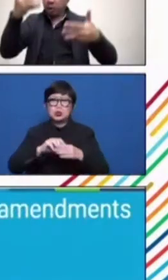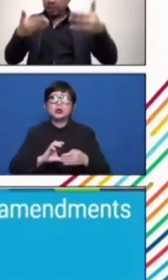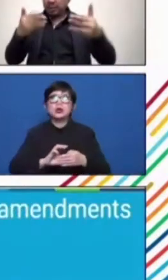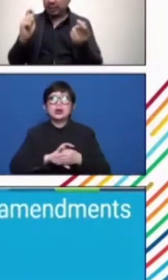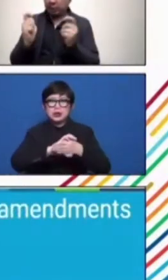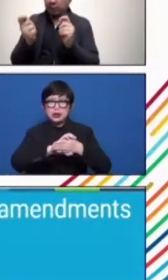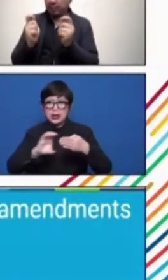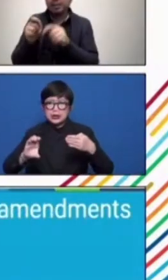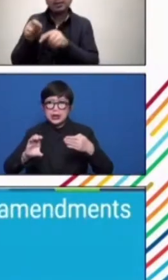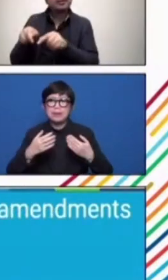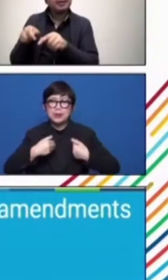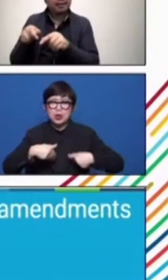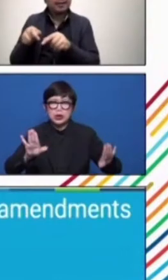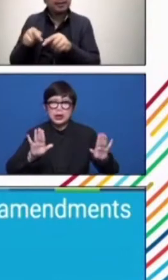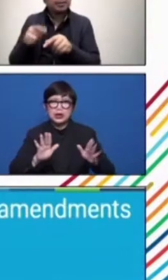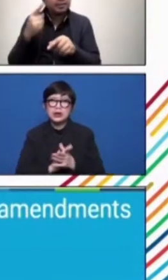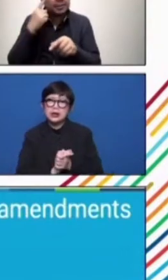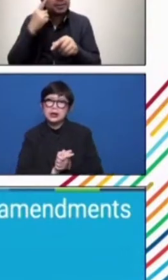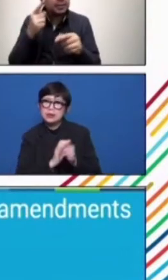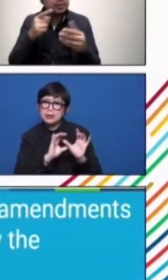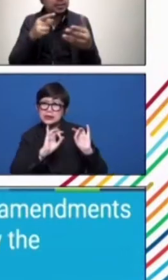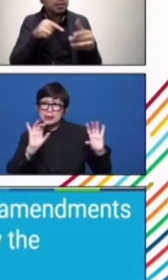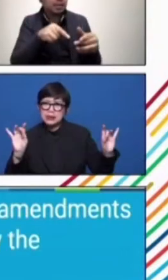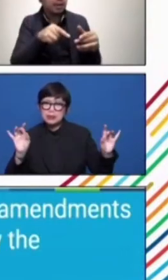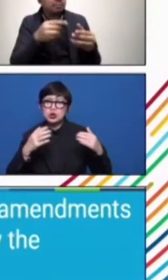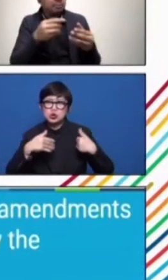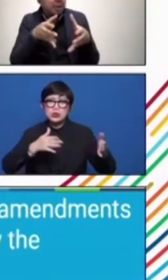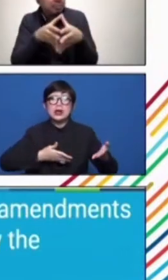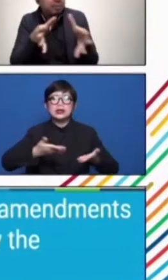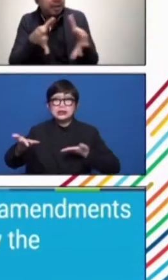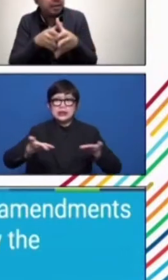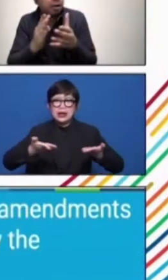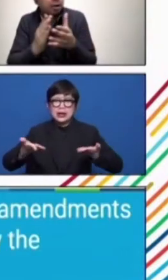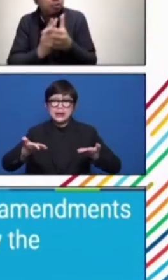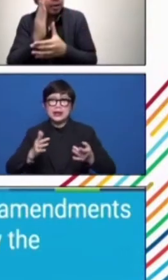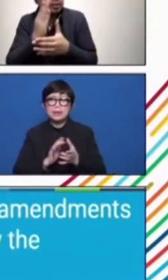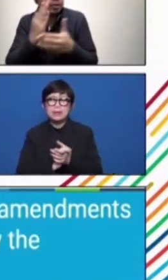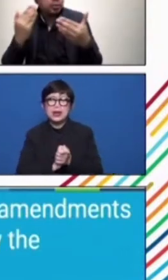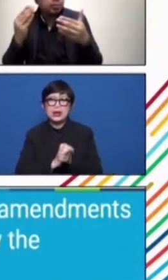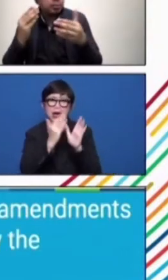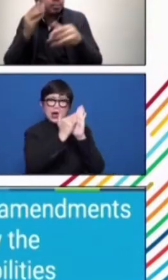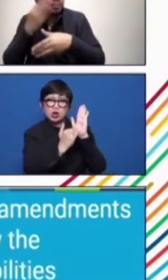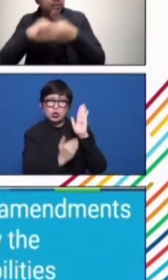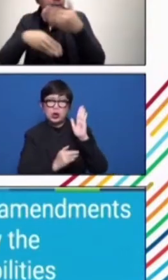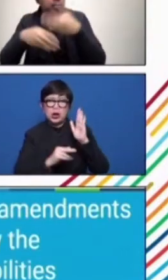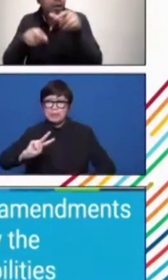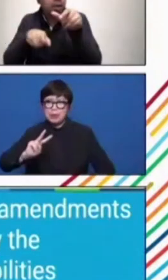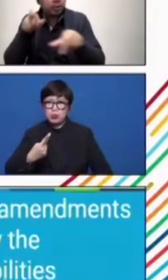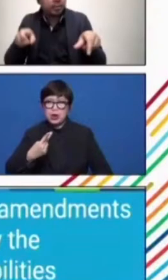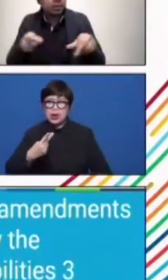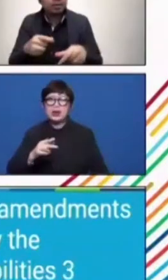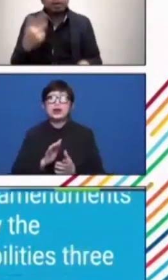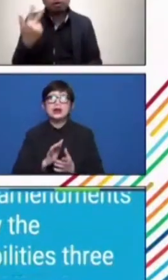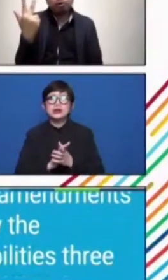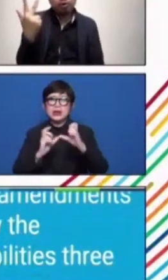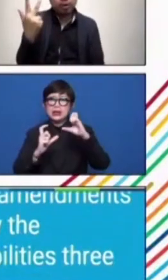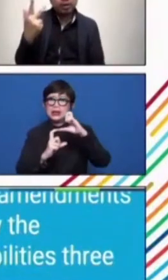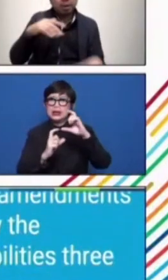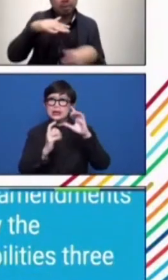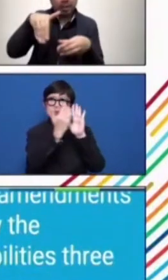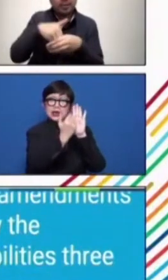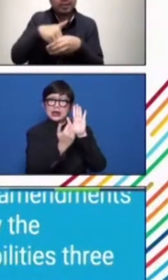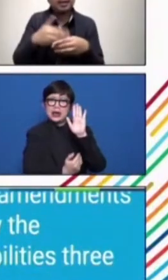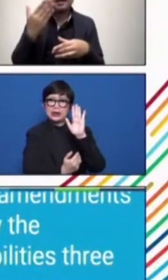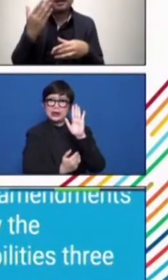as articulated by the committee on the rights of the persons of persons with disabilities three members of which we are fortunate to have with us